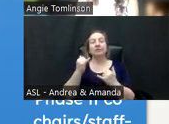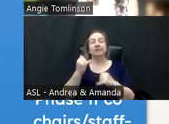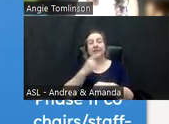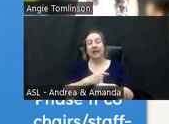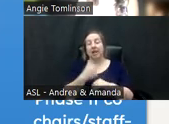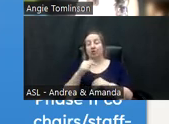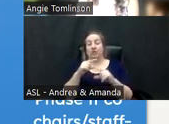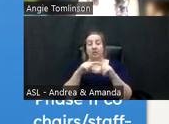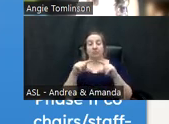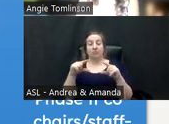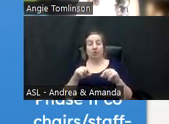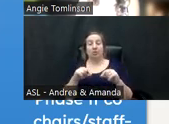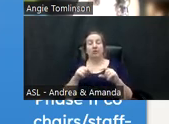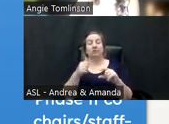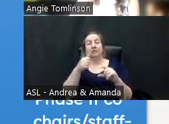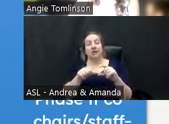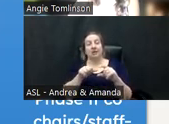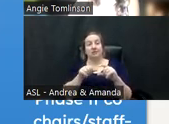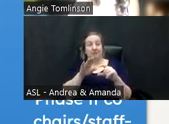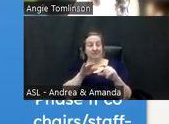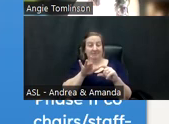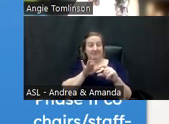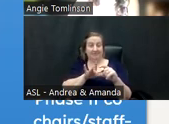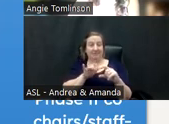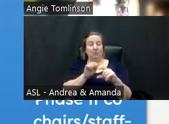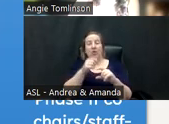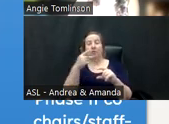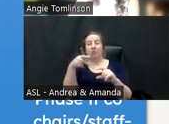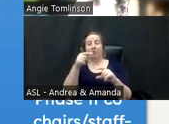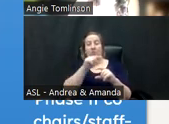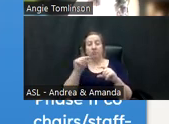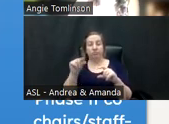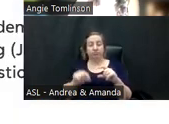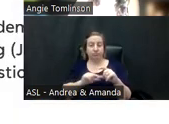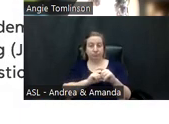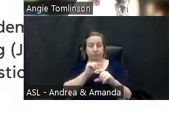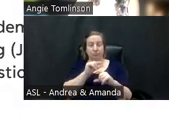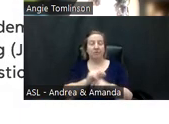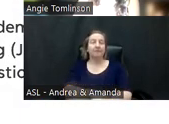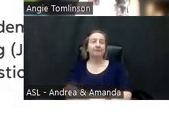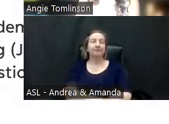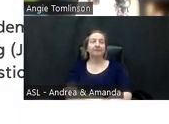is the green box just below the center of the screen with the purple border.